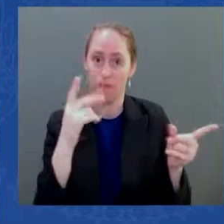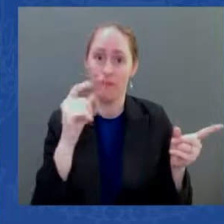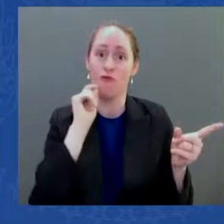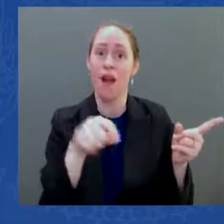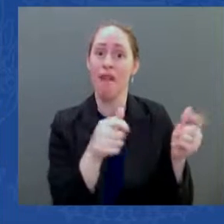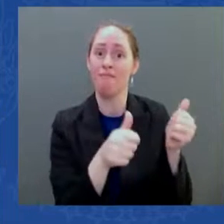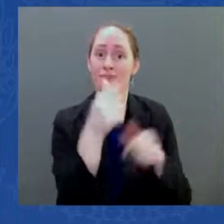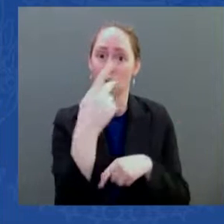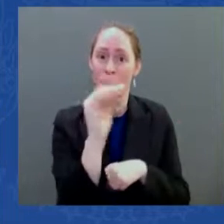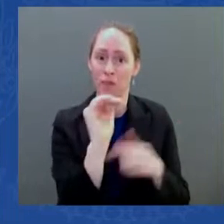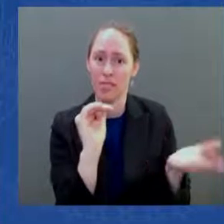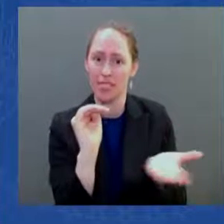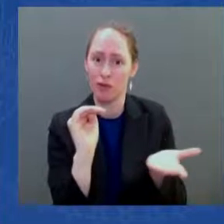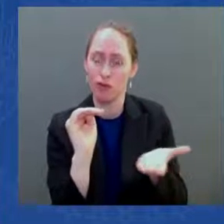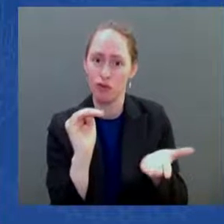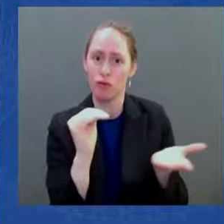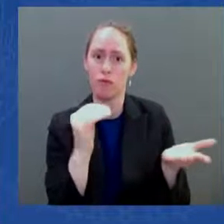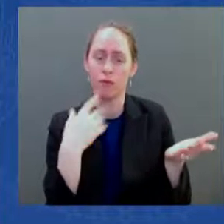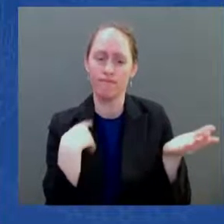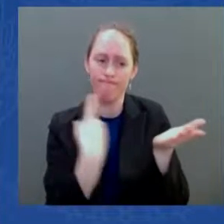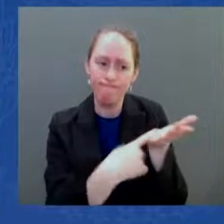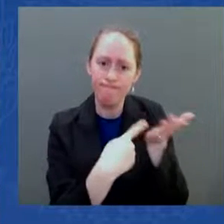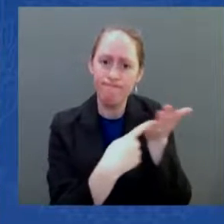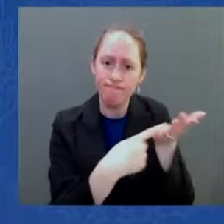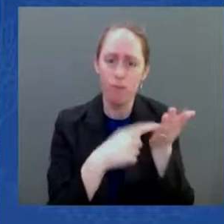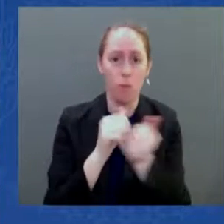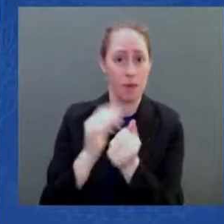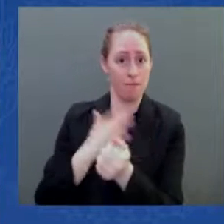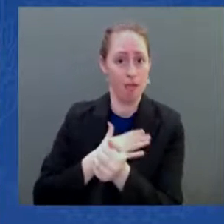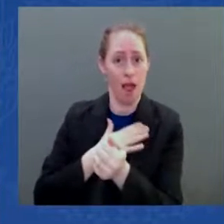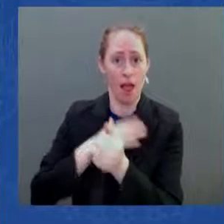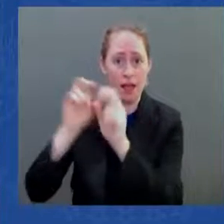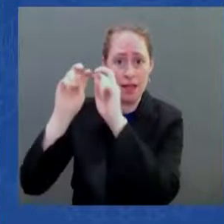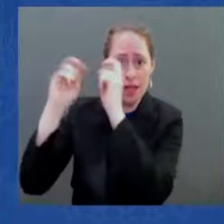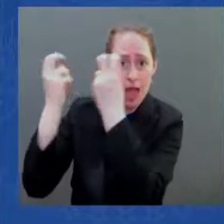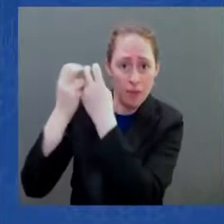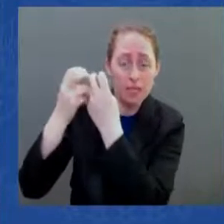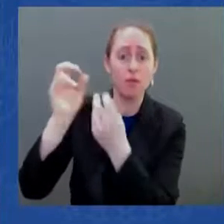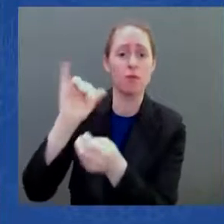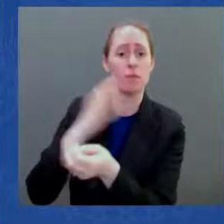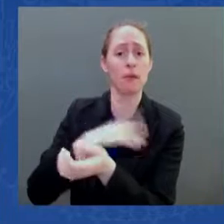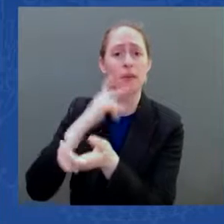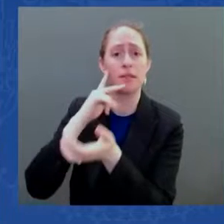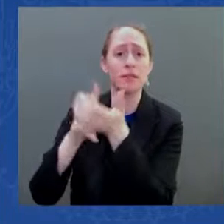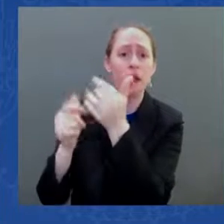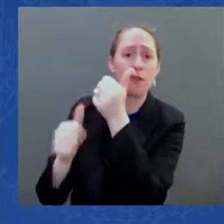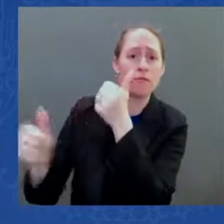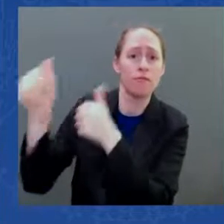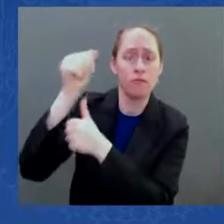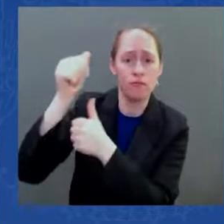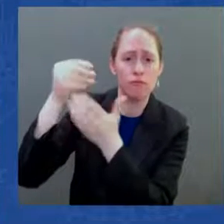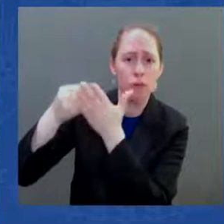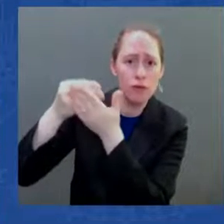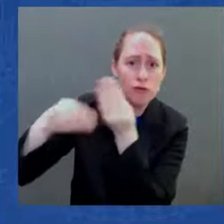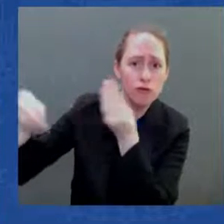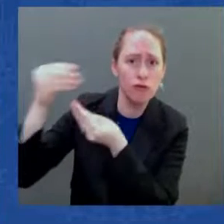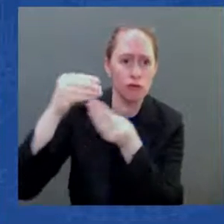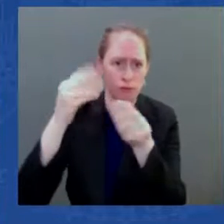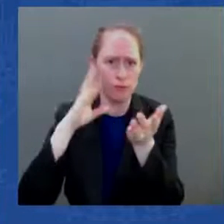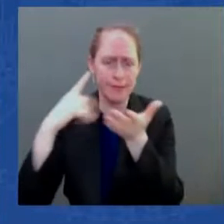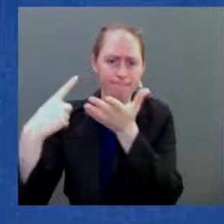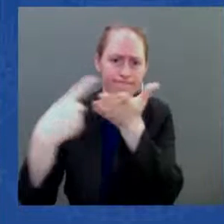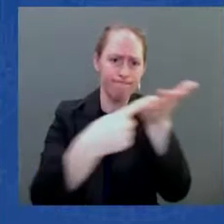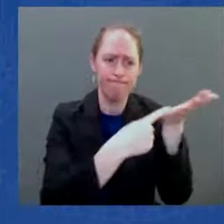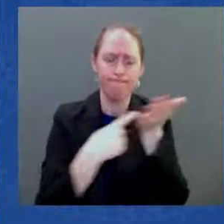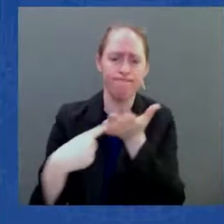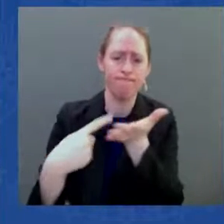others. And we had a good discussion. I've talked about what I'm about to tell you about today,